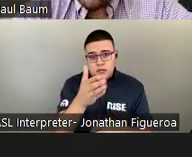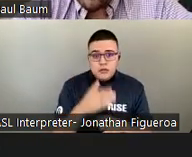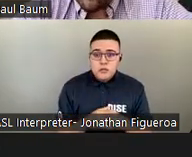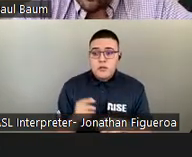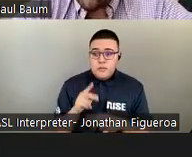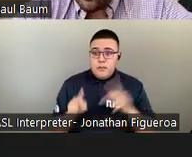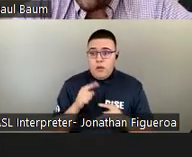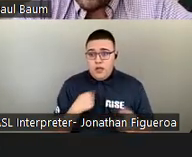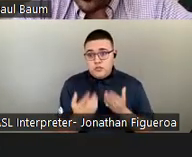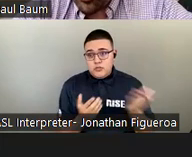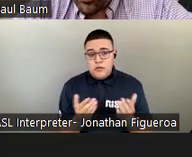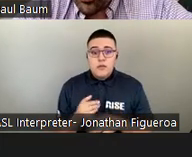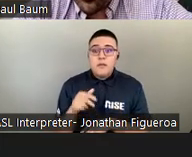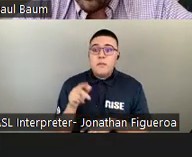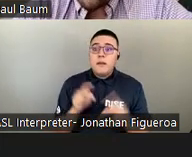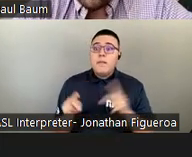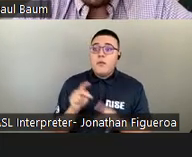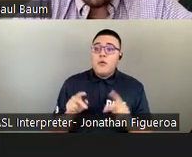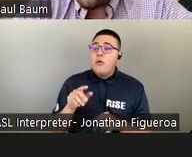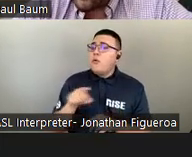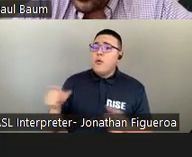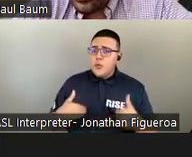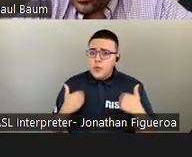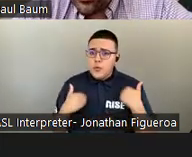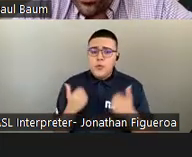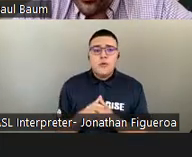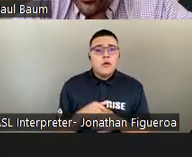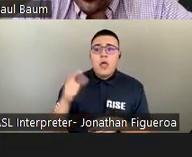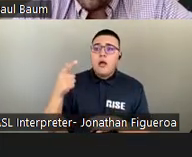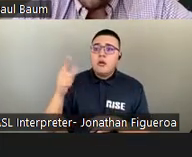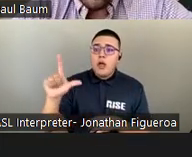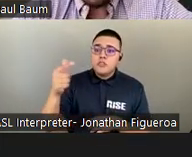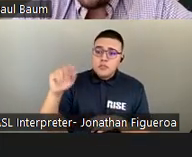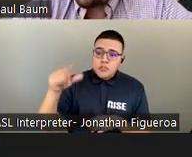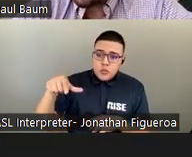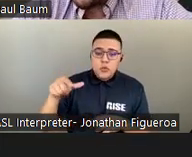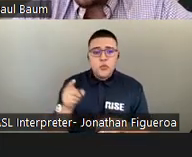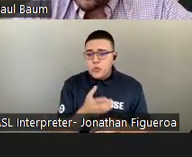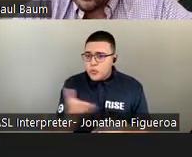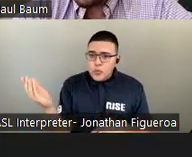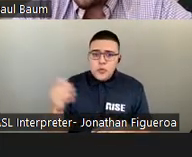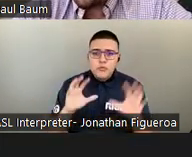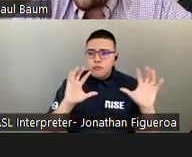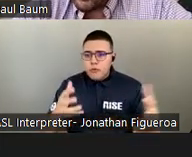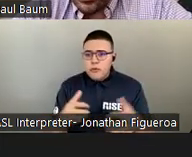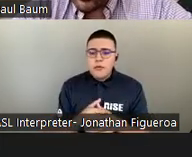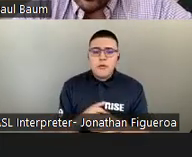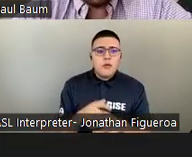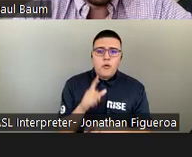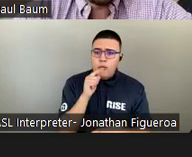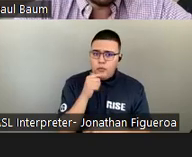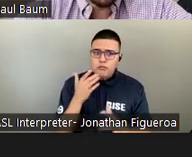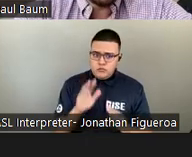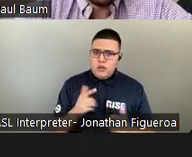serve. I think about our youth as a whole. I think about our LGBTQ youth and the people's lives that are